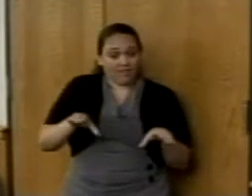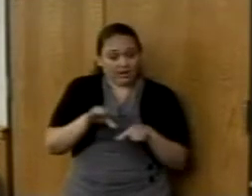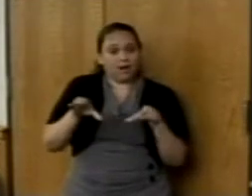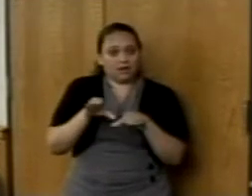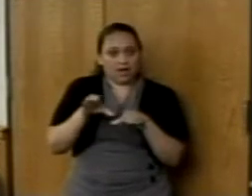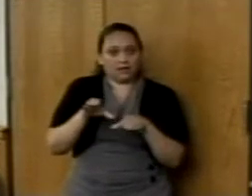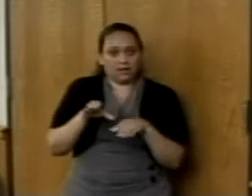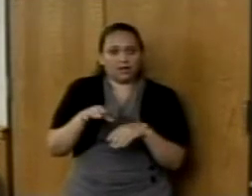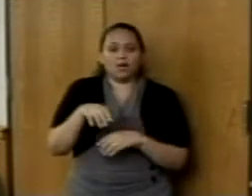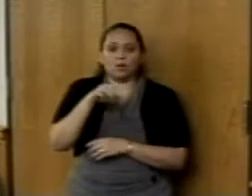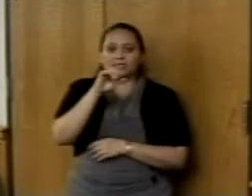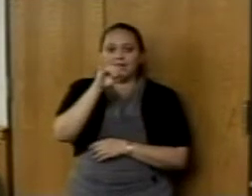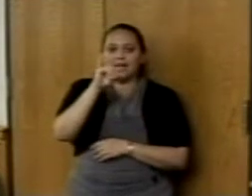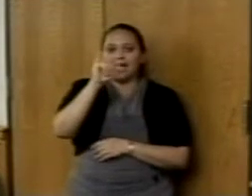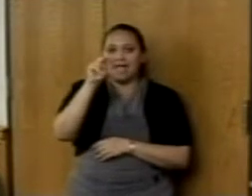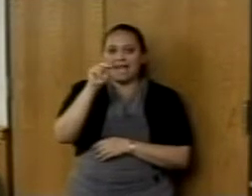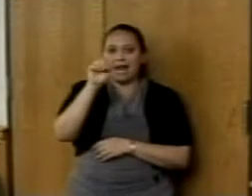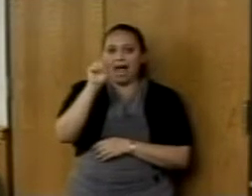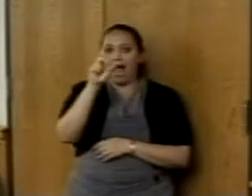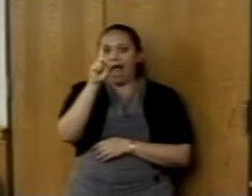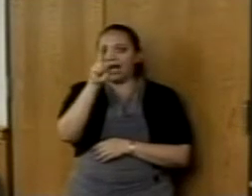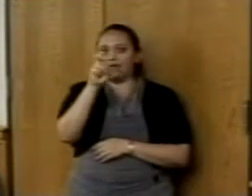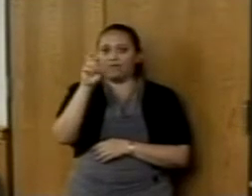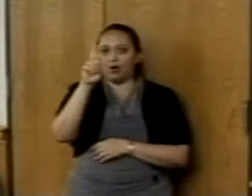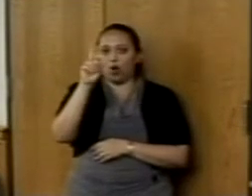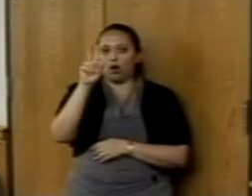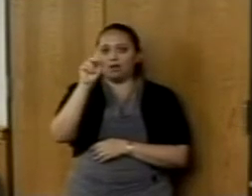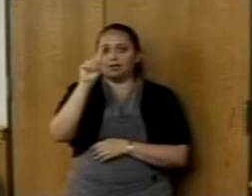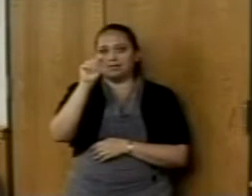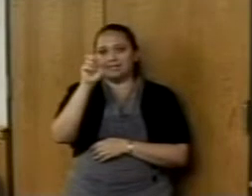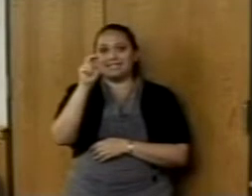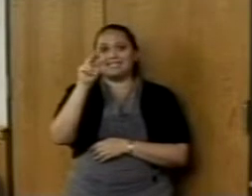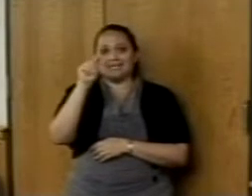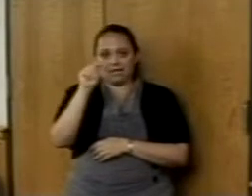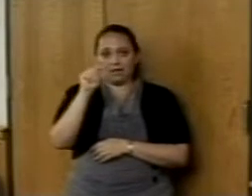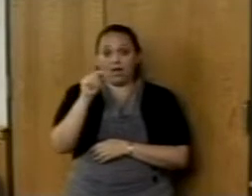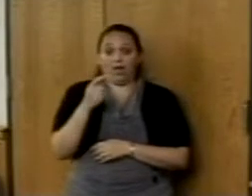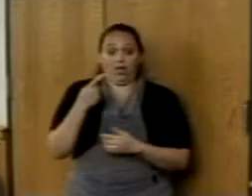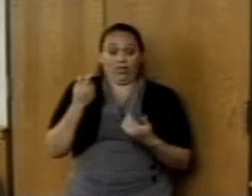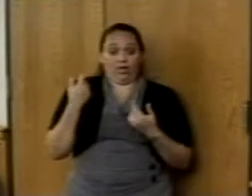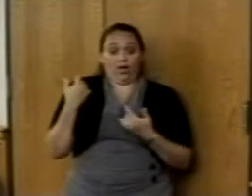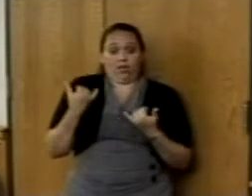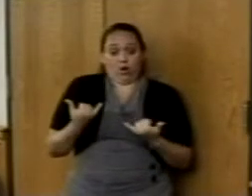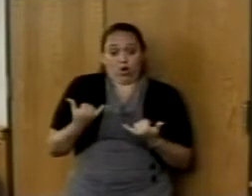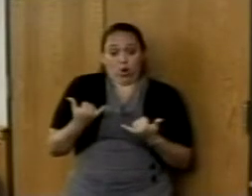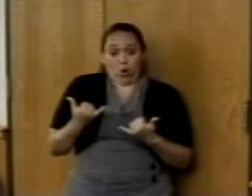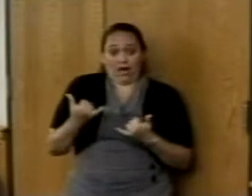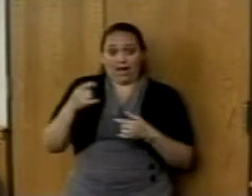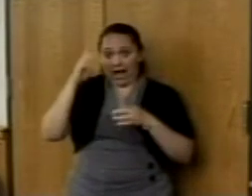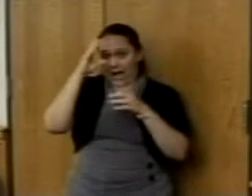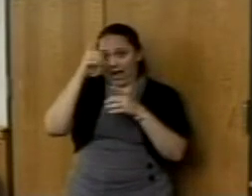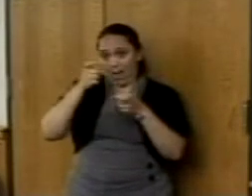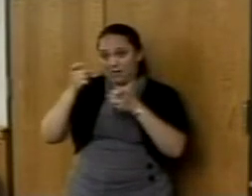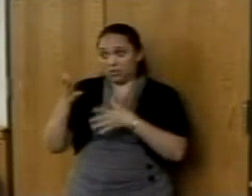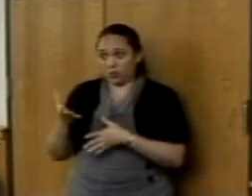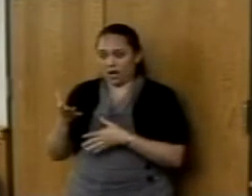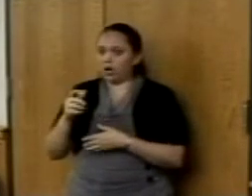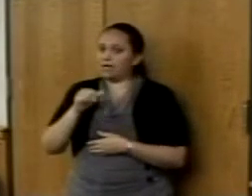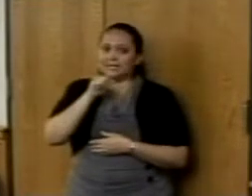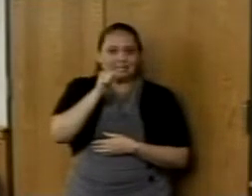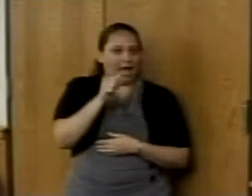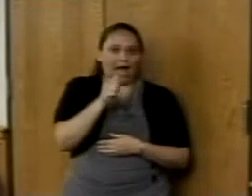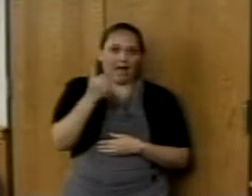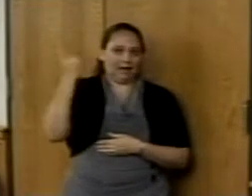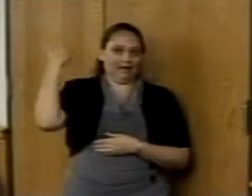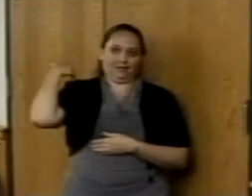conducted, it was inadvertent. The current administrator was not the administrator that prepared that manual. However, we have been able